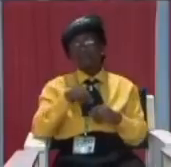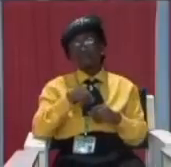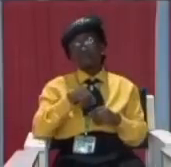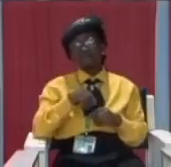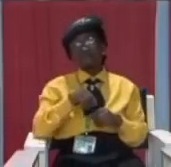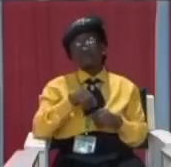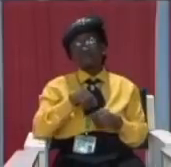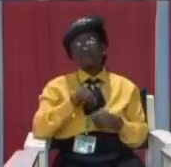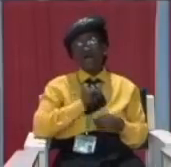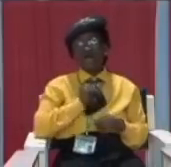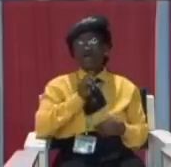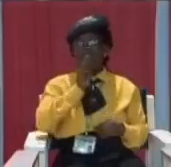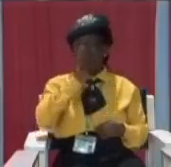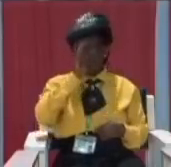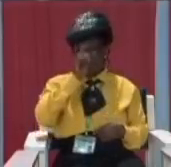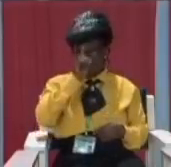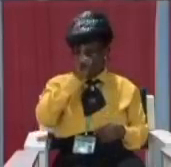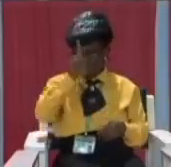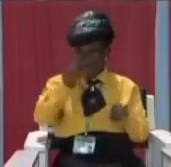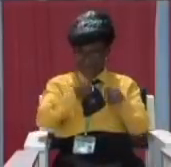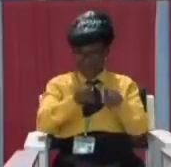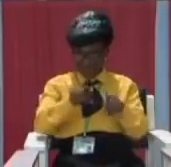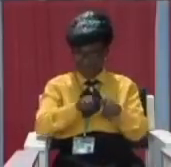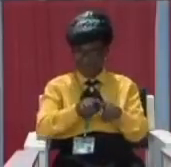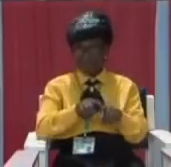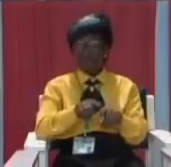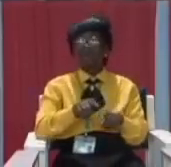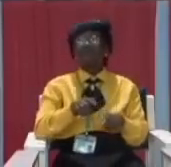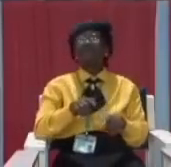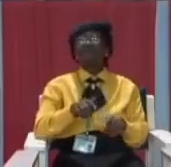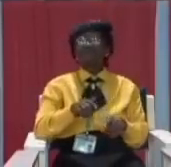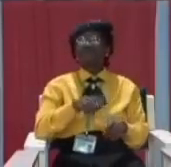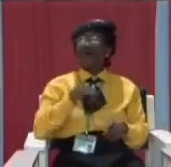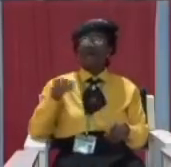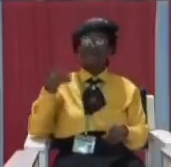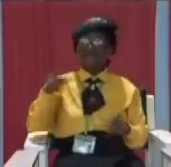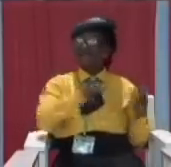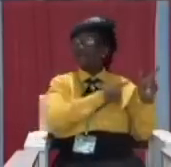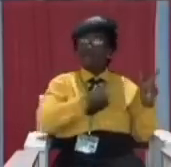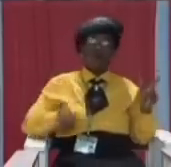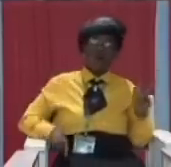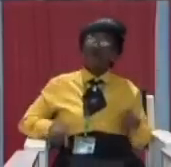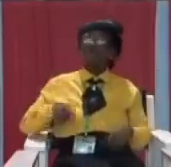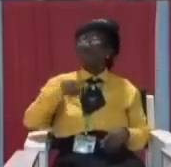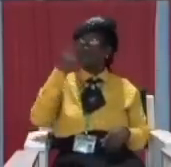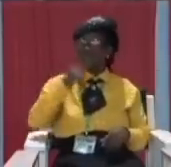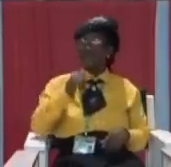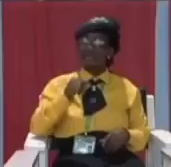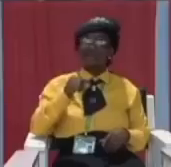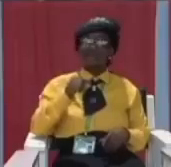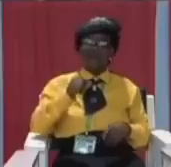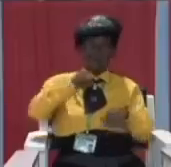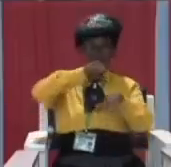And I prayed. And the Lord said, anoint two handkerchiefs for